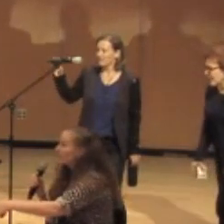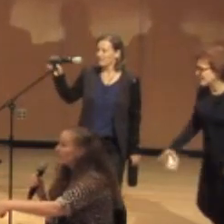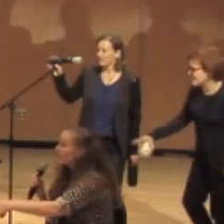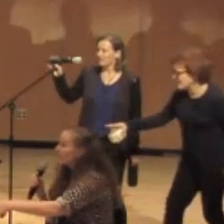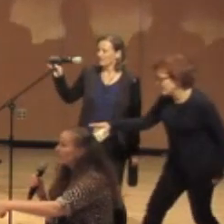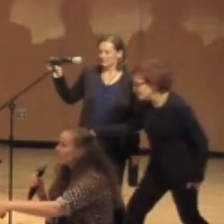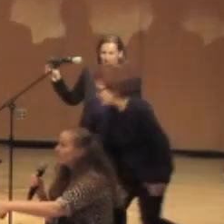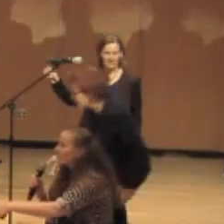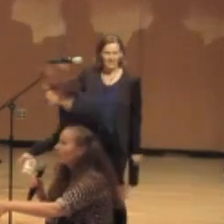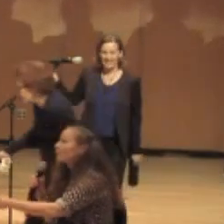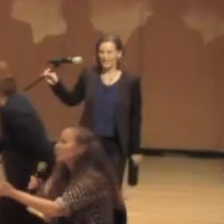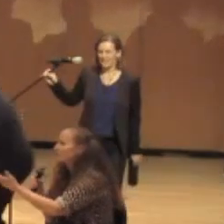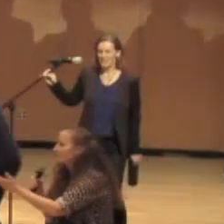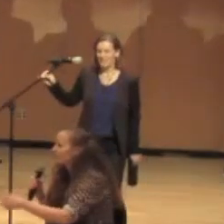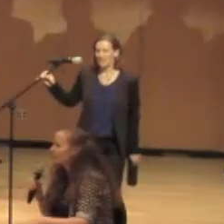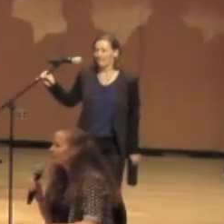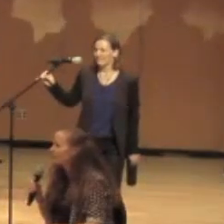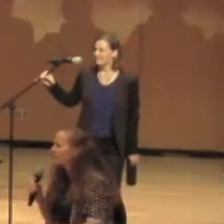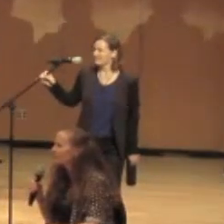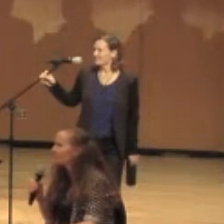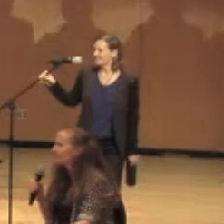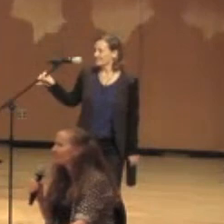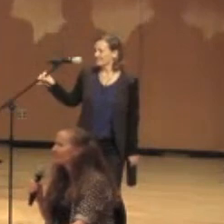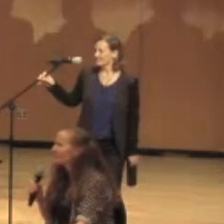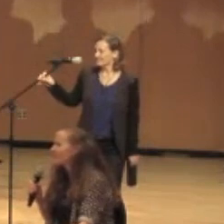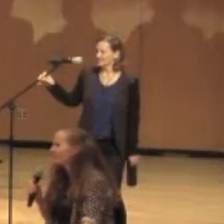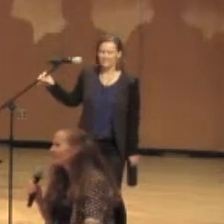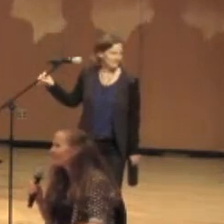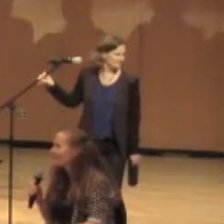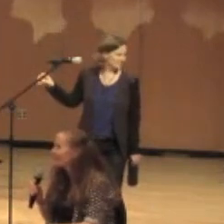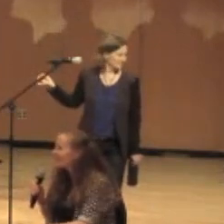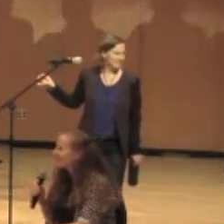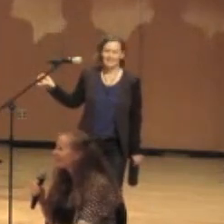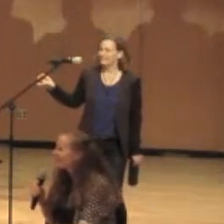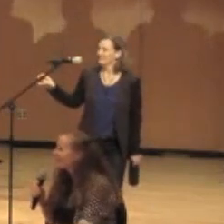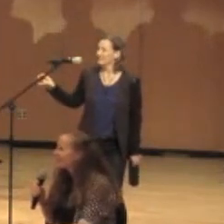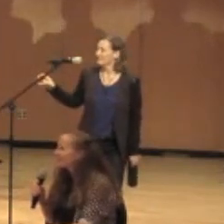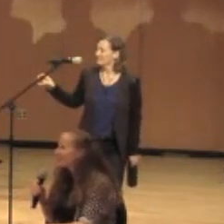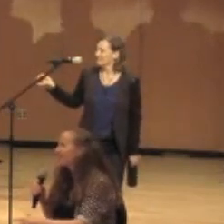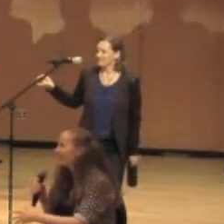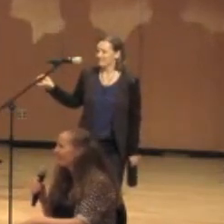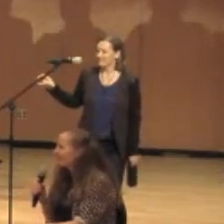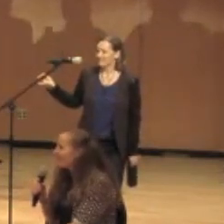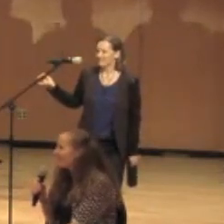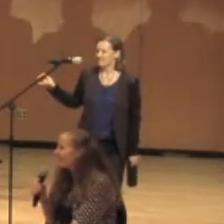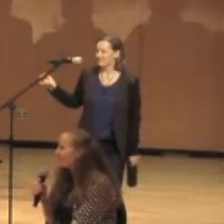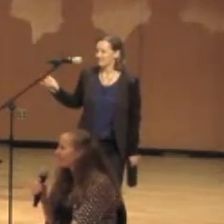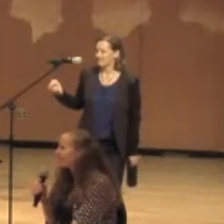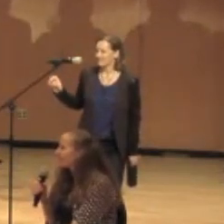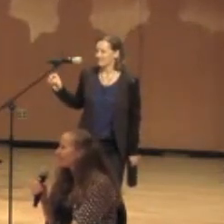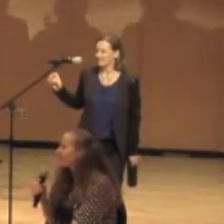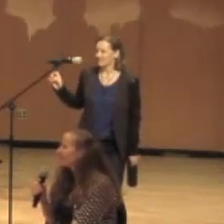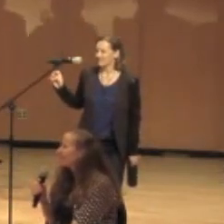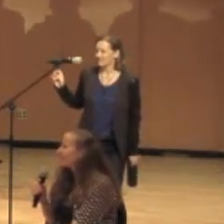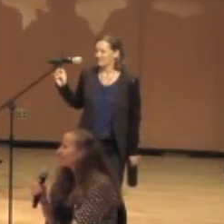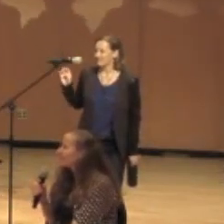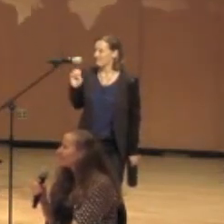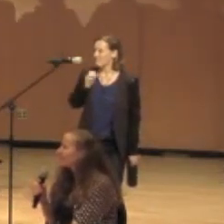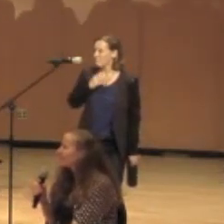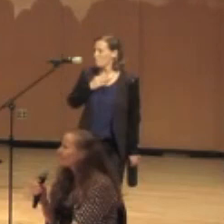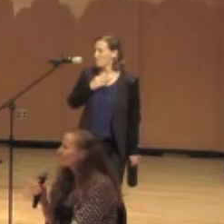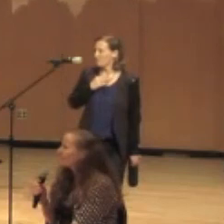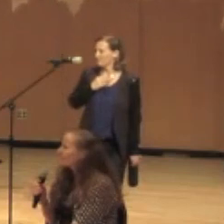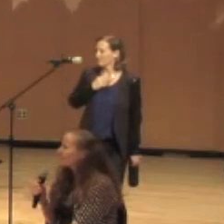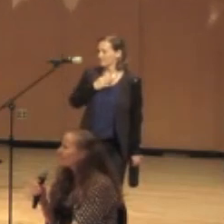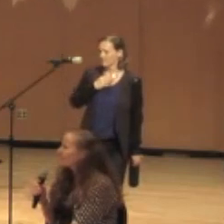not original to this product no but you're original to being in the being in in in fossa